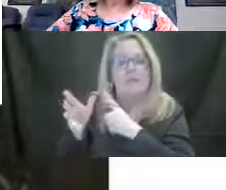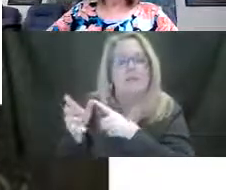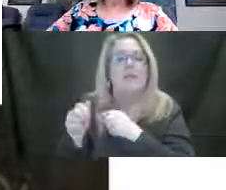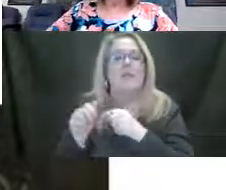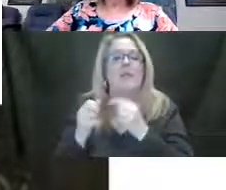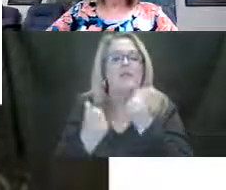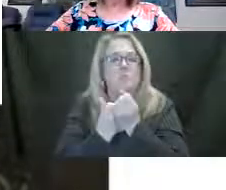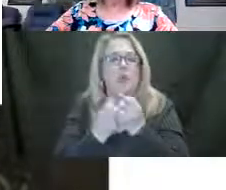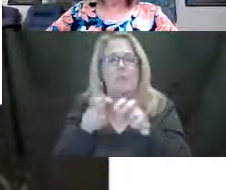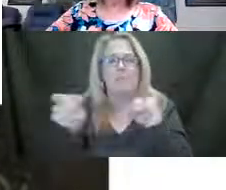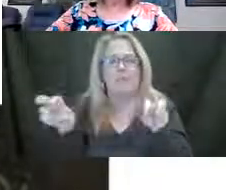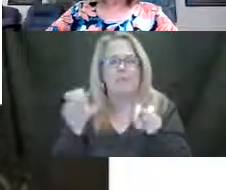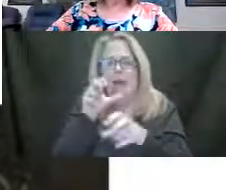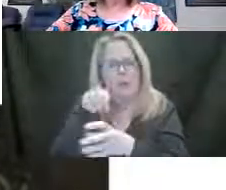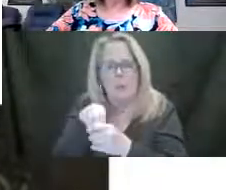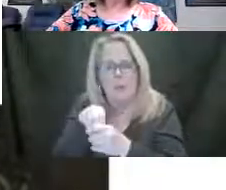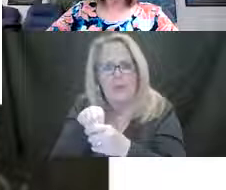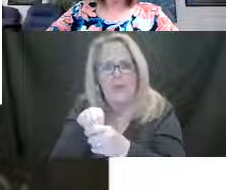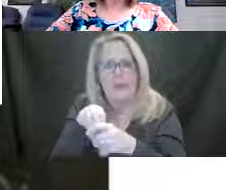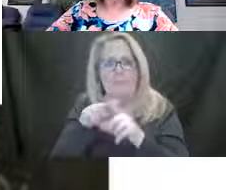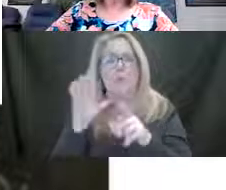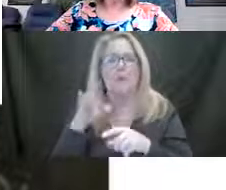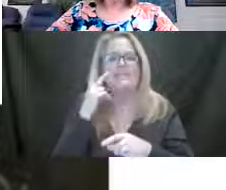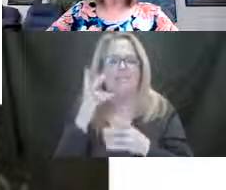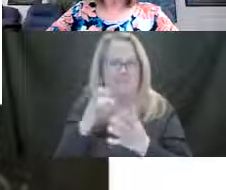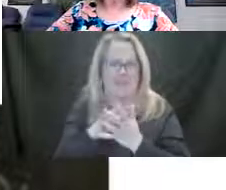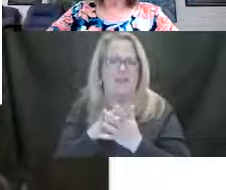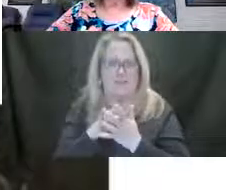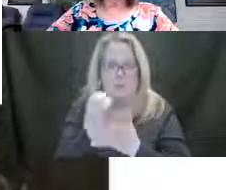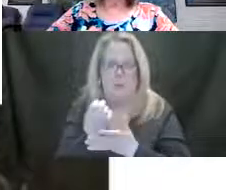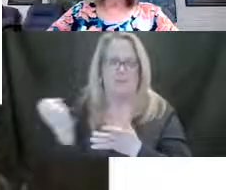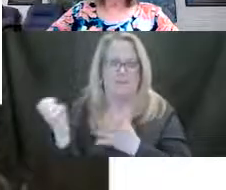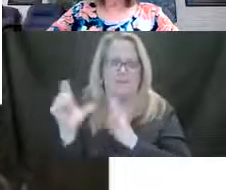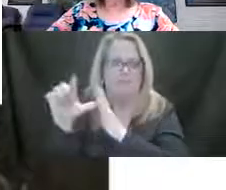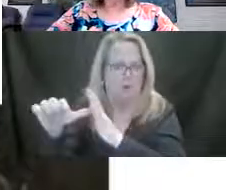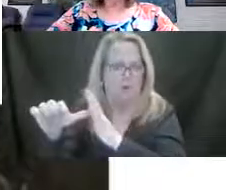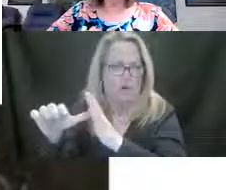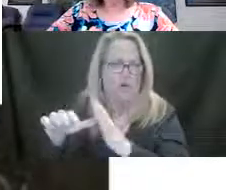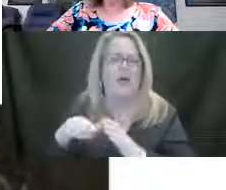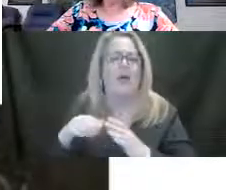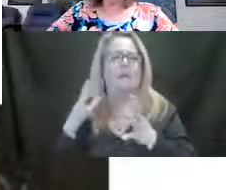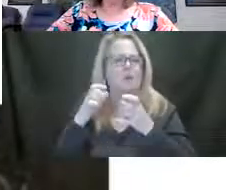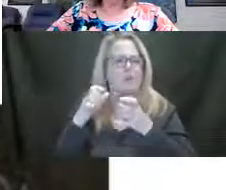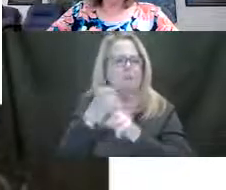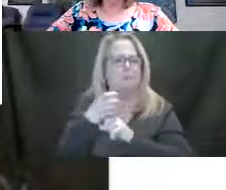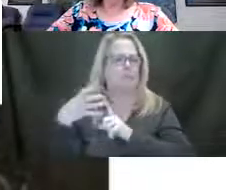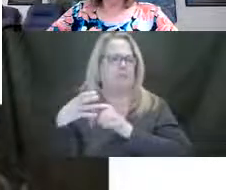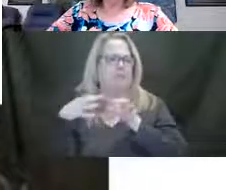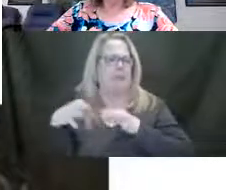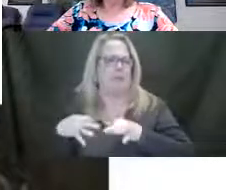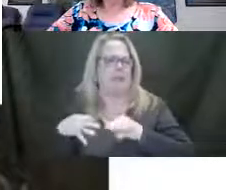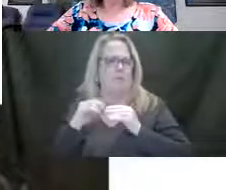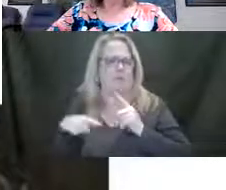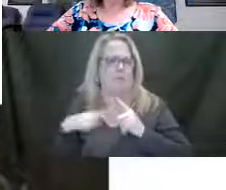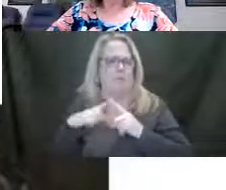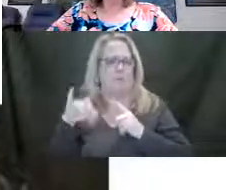bench somehow did not get included, but you will see that piece of equipment a little bit later. But let me just explain a little bit about that, because that'll